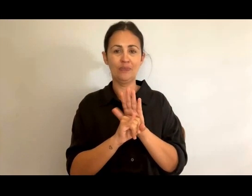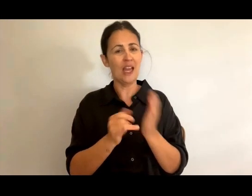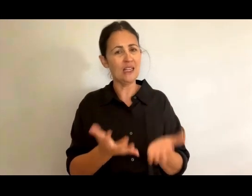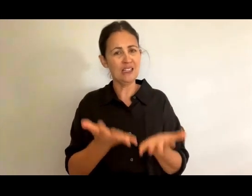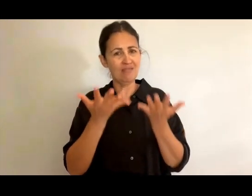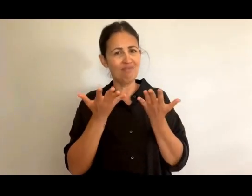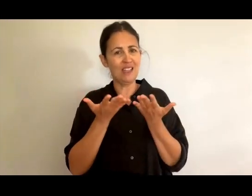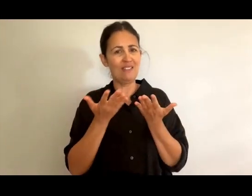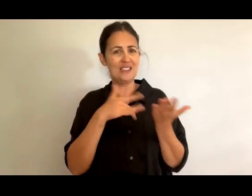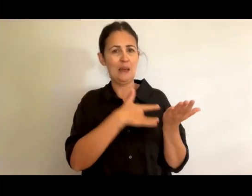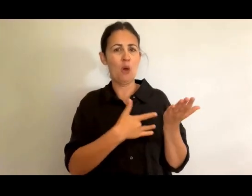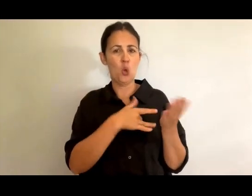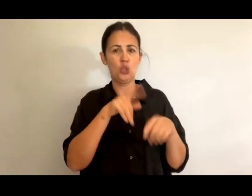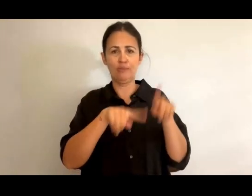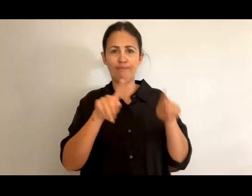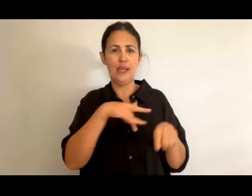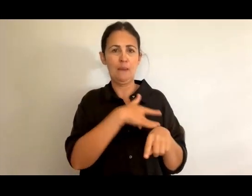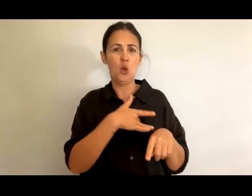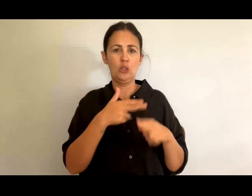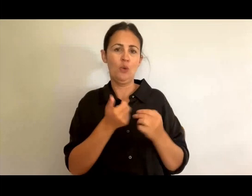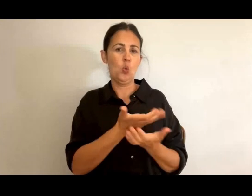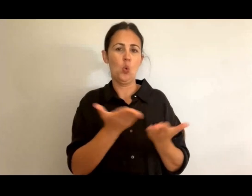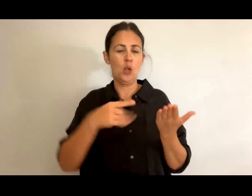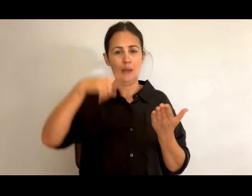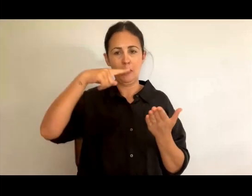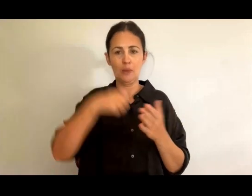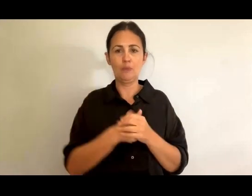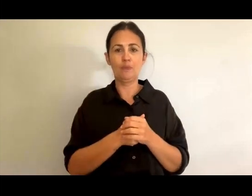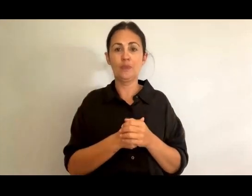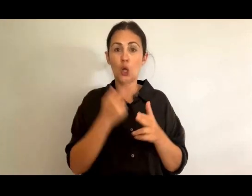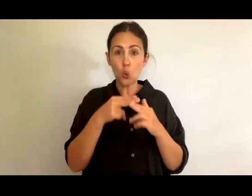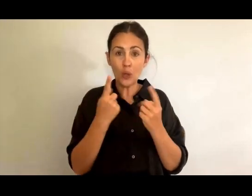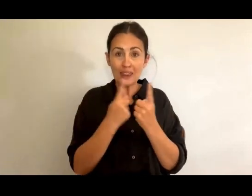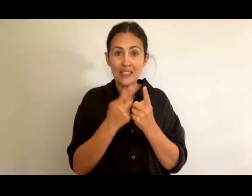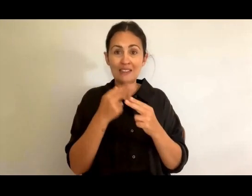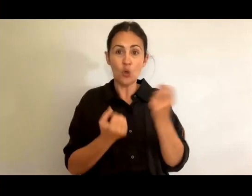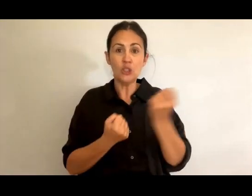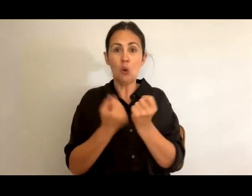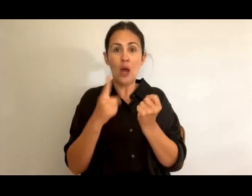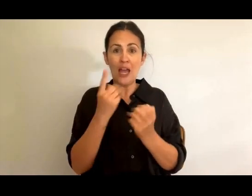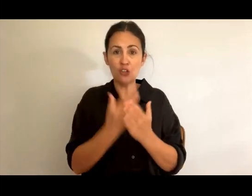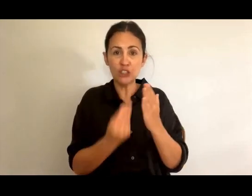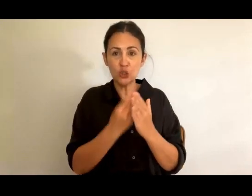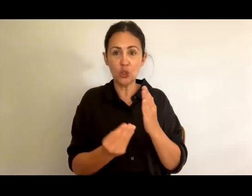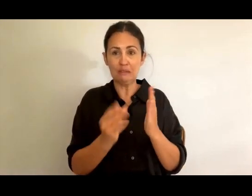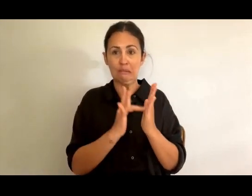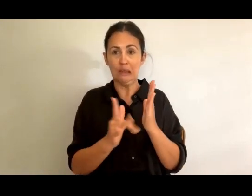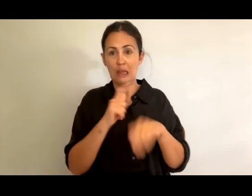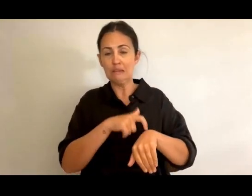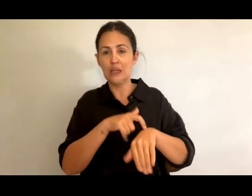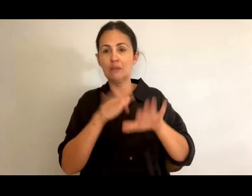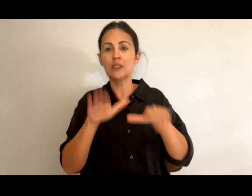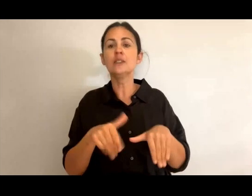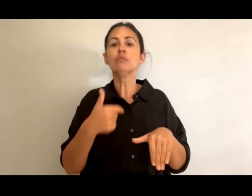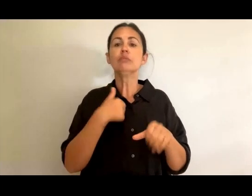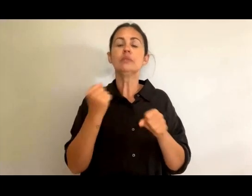etc. I'll quickly go through support and resources because I've only got a minute or two left. I'm developing a curriculum connection at the moment.